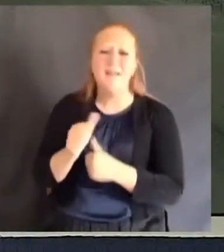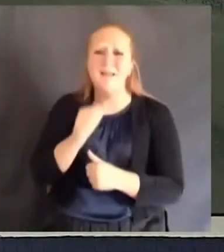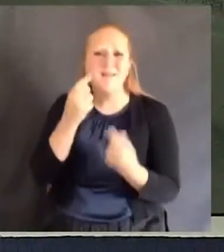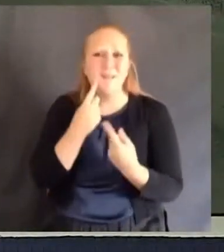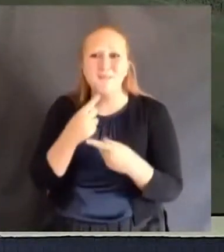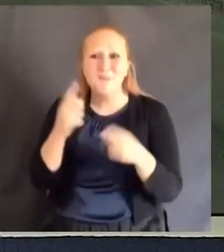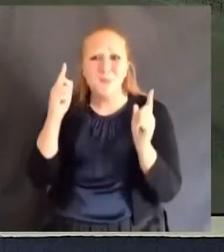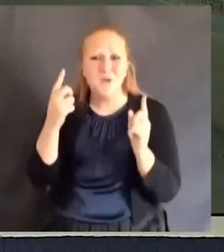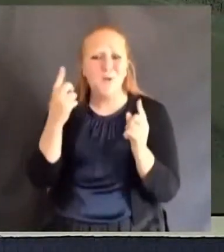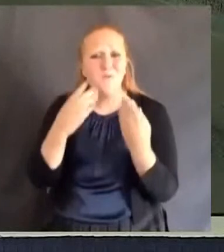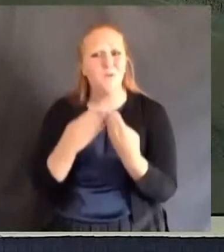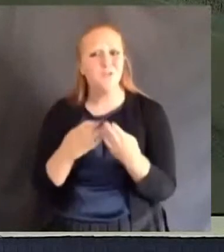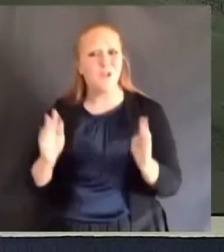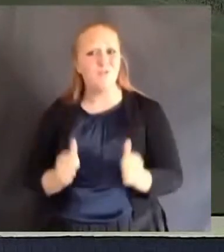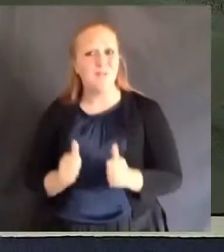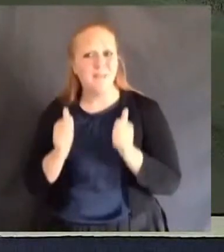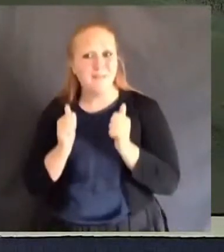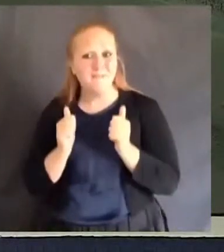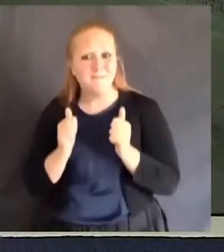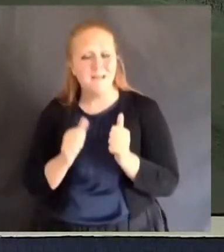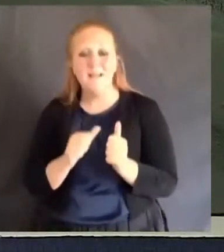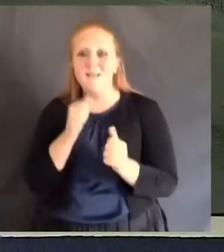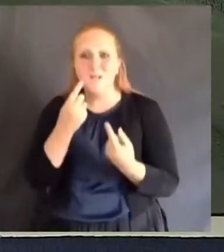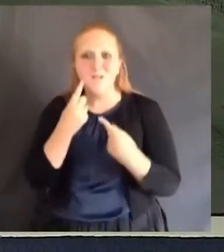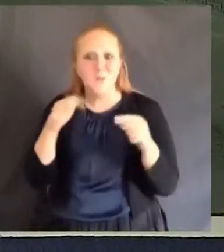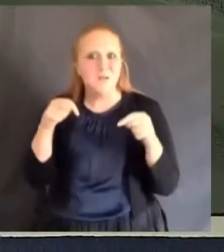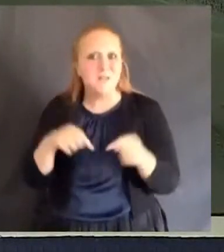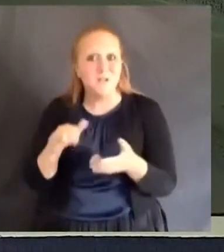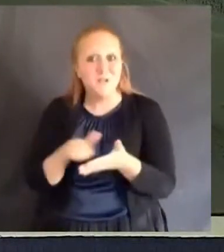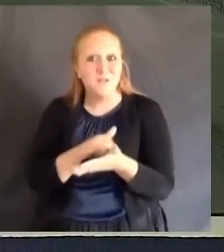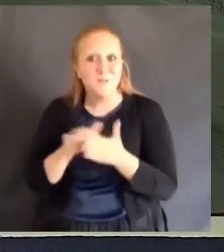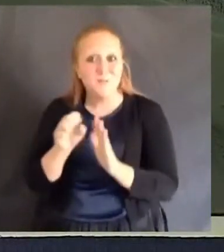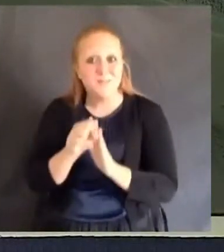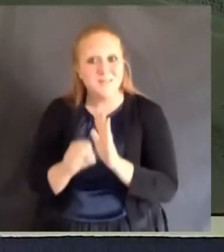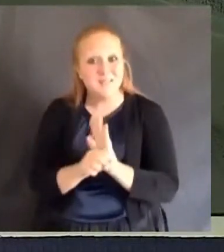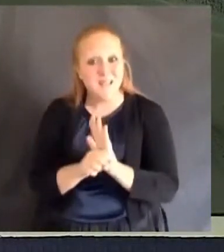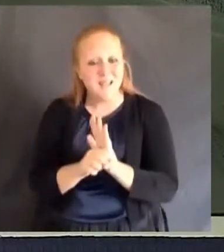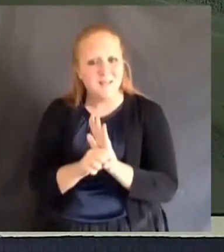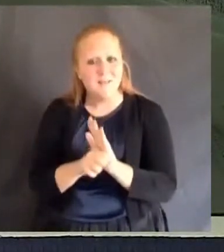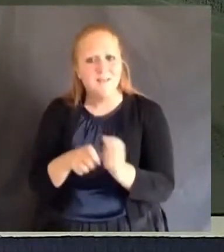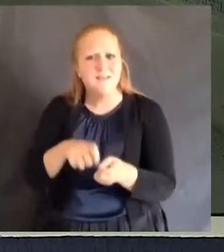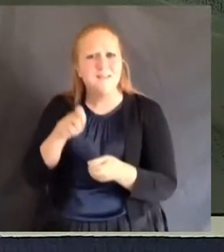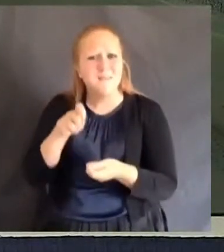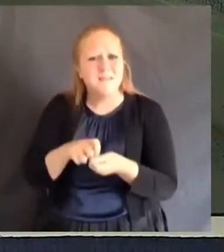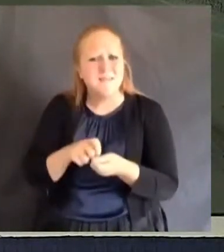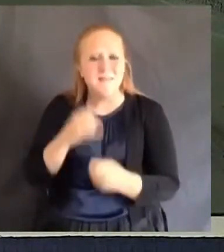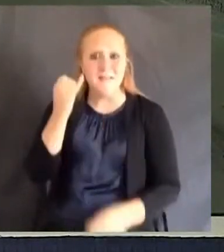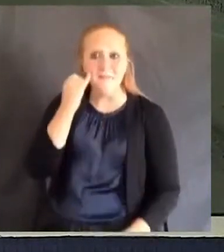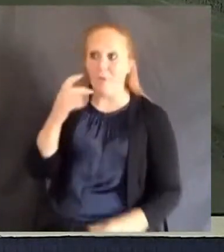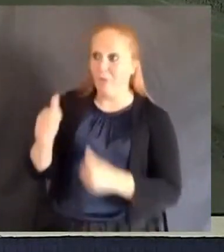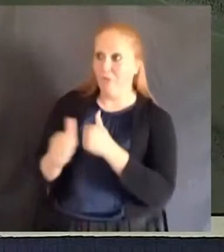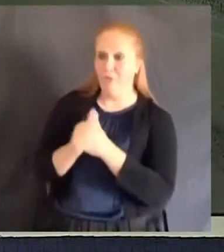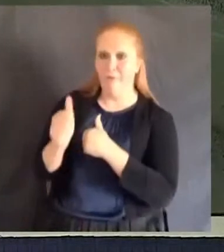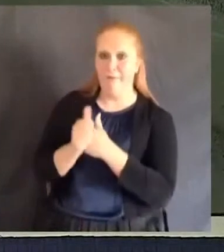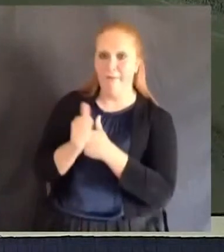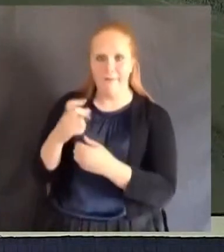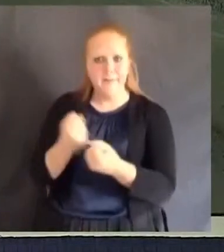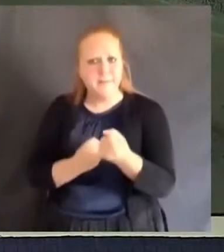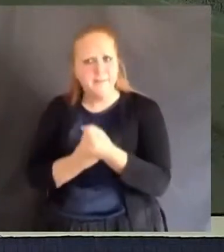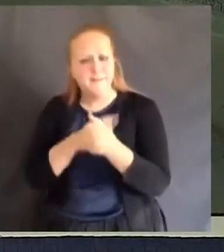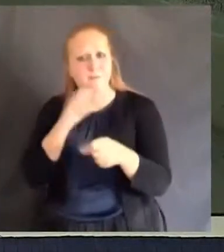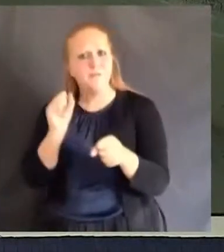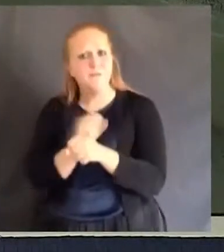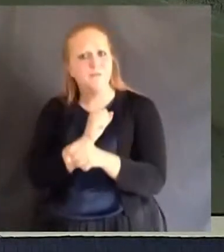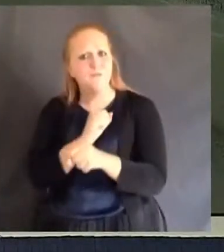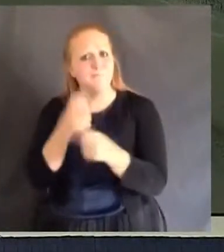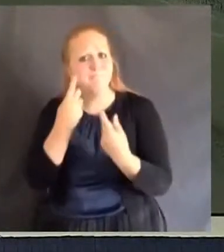York. And it particularly doesn't work when it's hollow because you can't back it up. Well, I won't give New